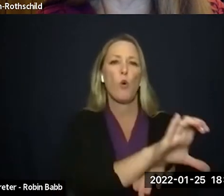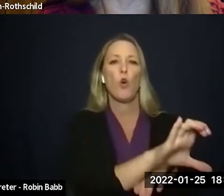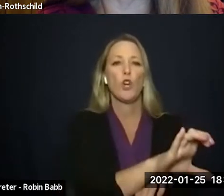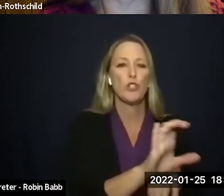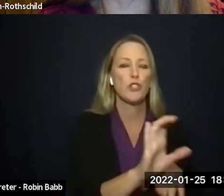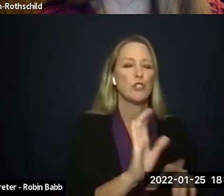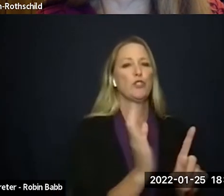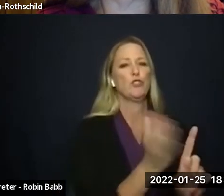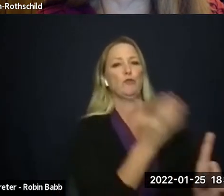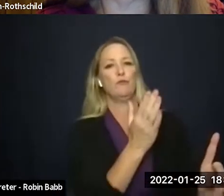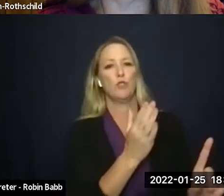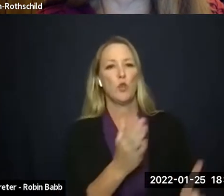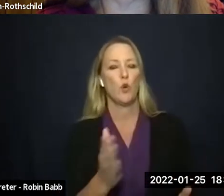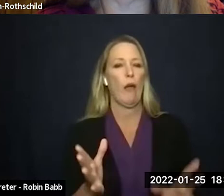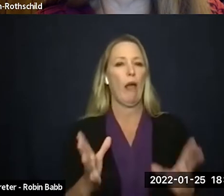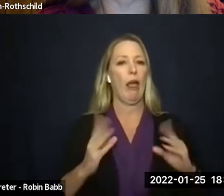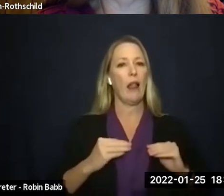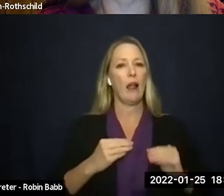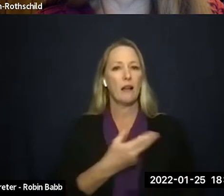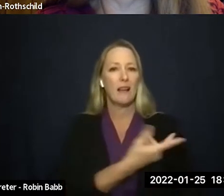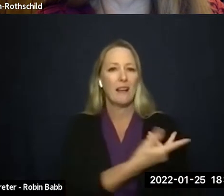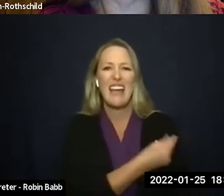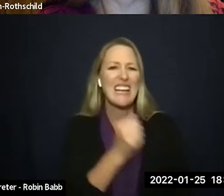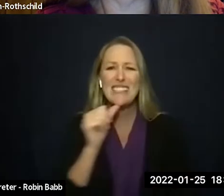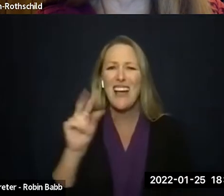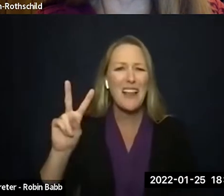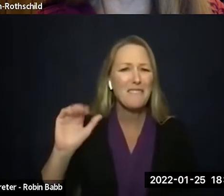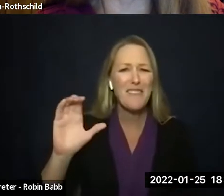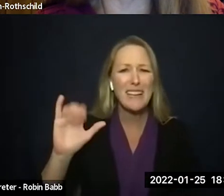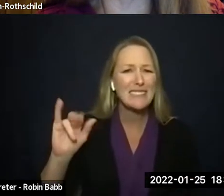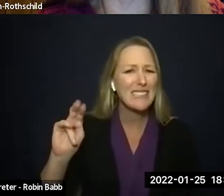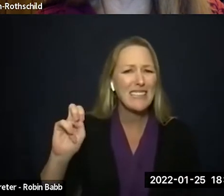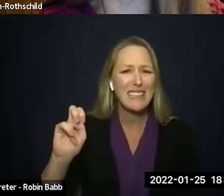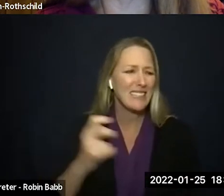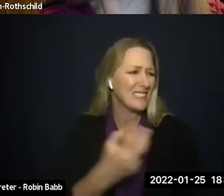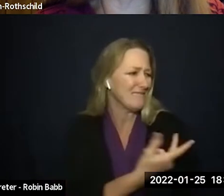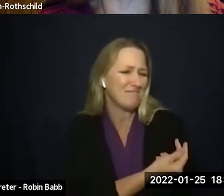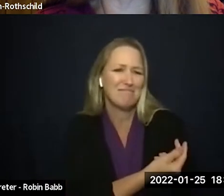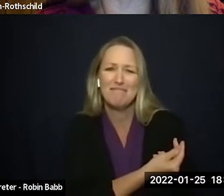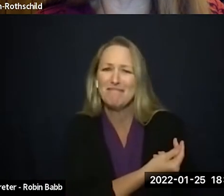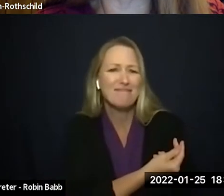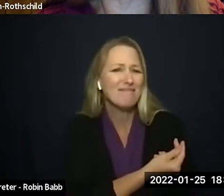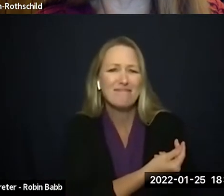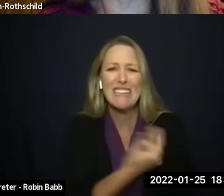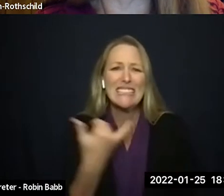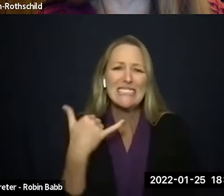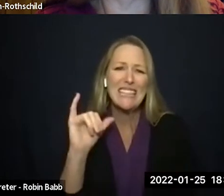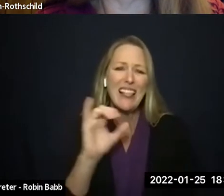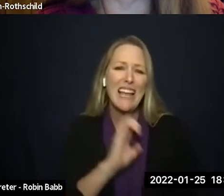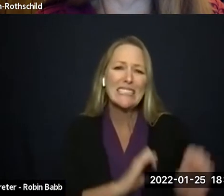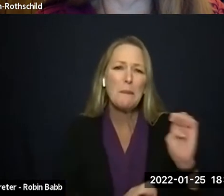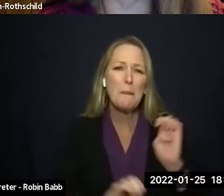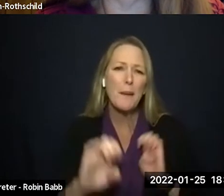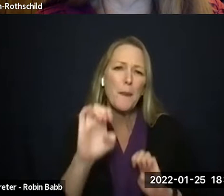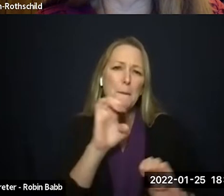this it is not a vaccine let's get to the facts it is still an experimental